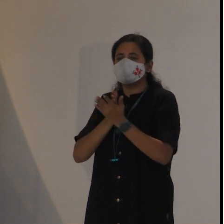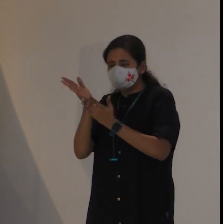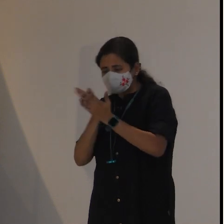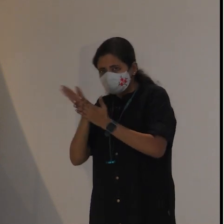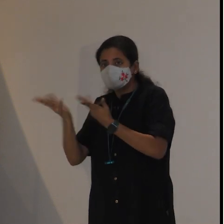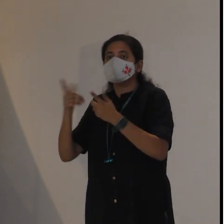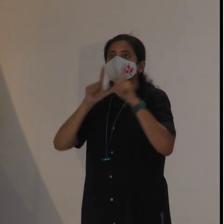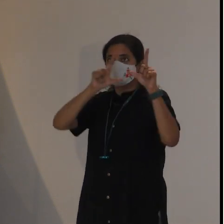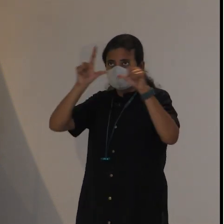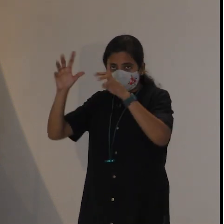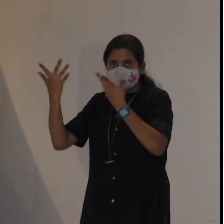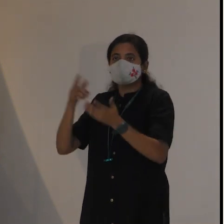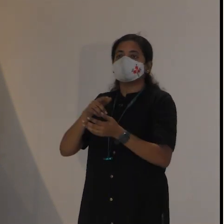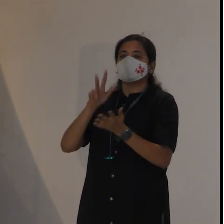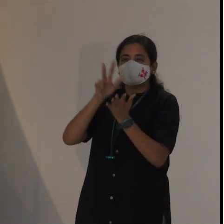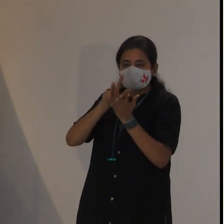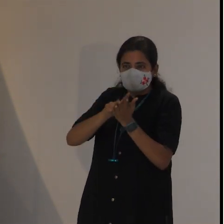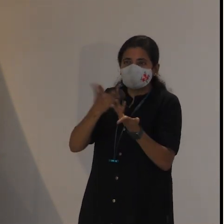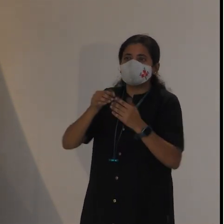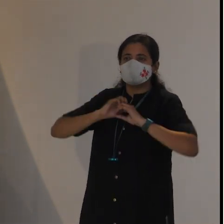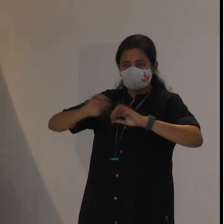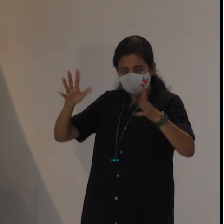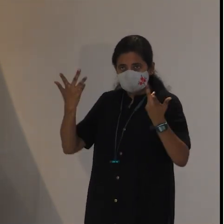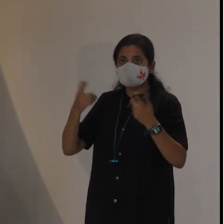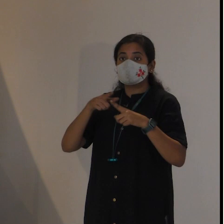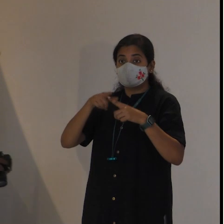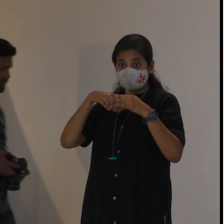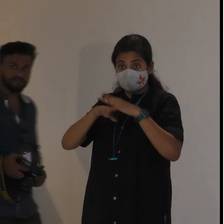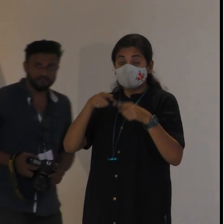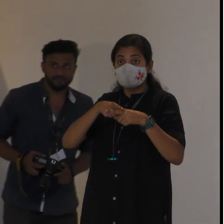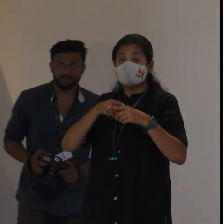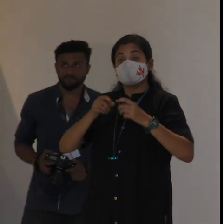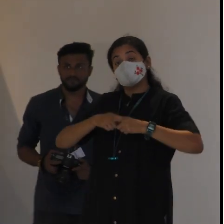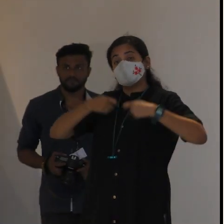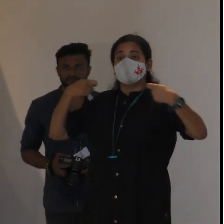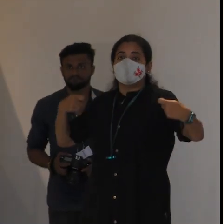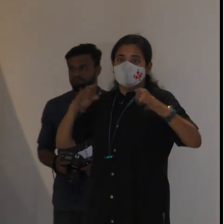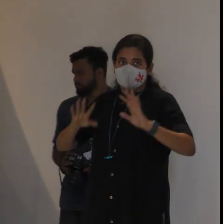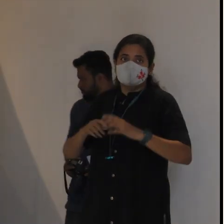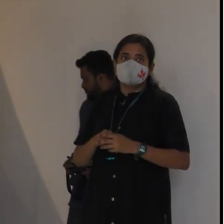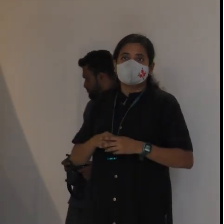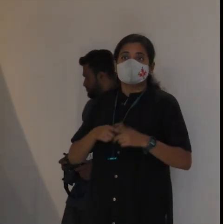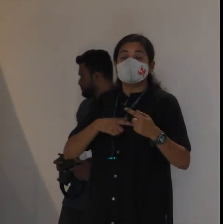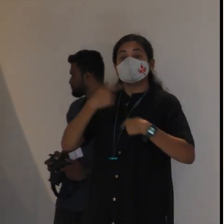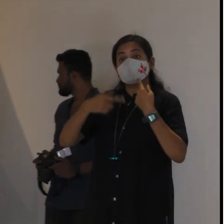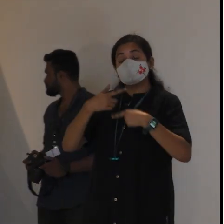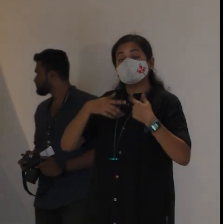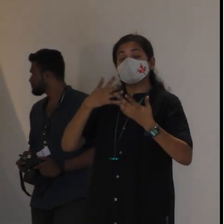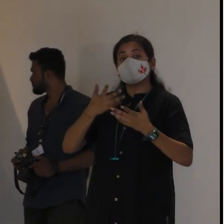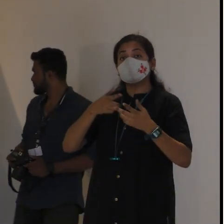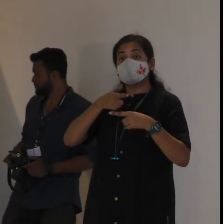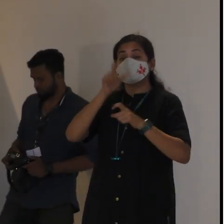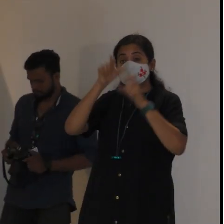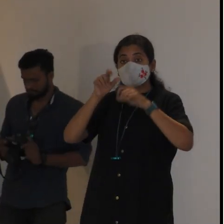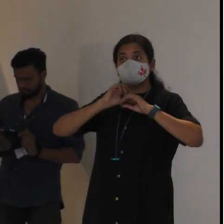say like exhibitions or printed publications, a podcast has a very long afterlife. Right? It's always just there, available in the